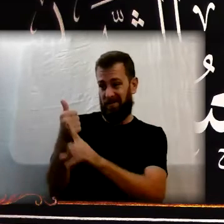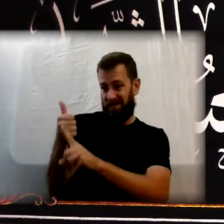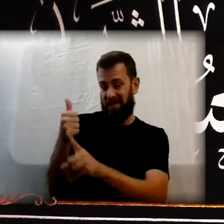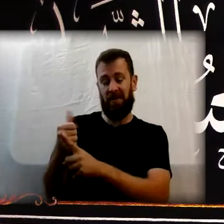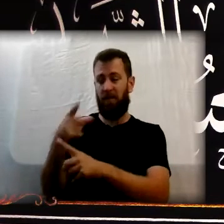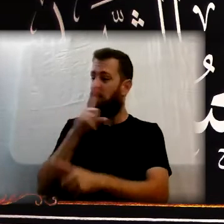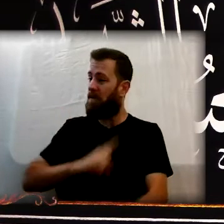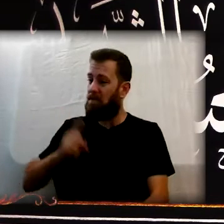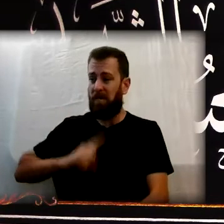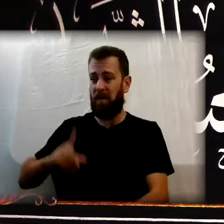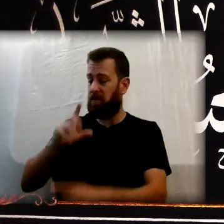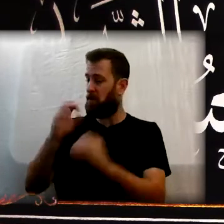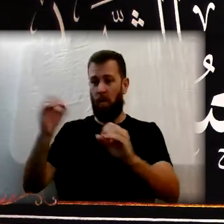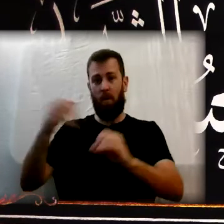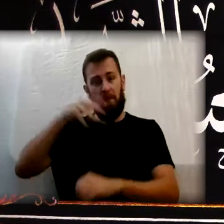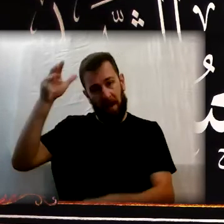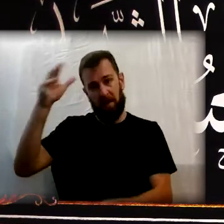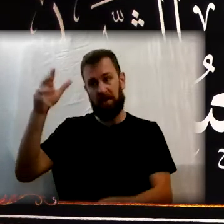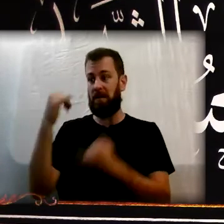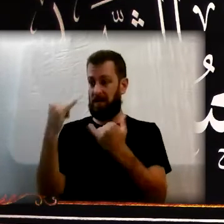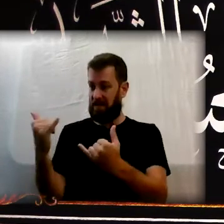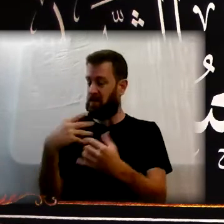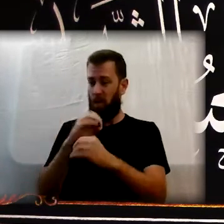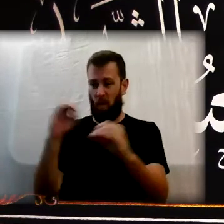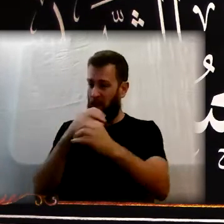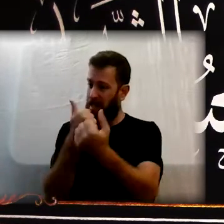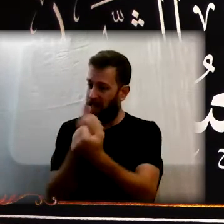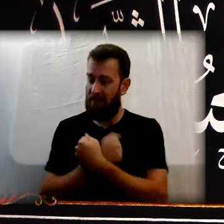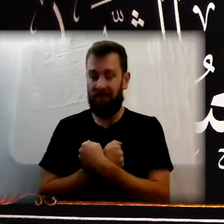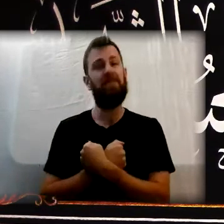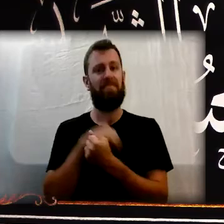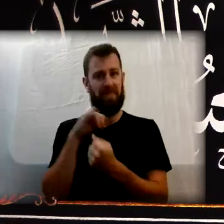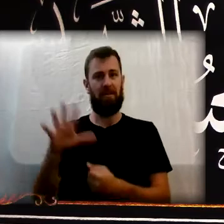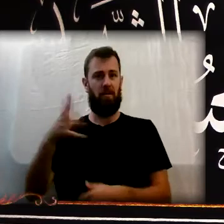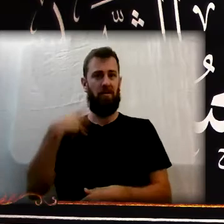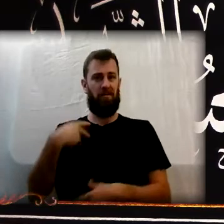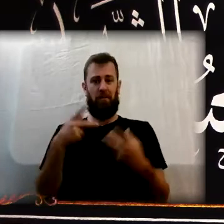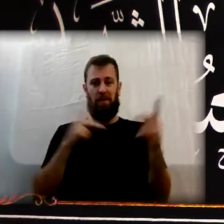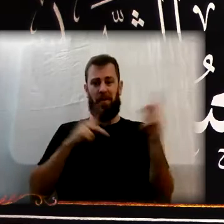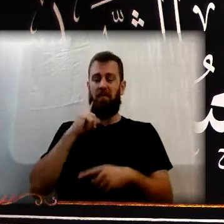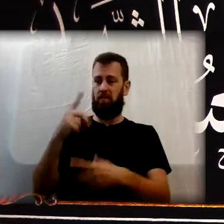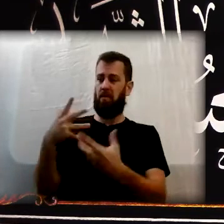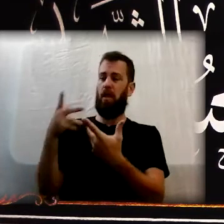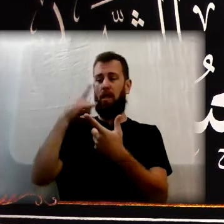was an orphan, instead of affection, this is how she was treated.